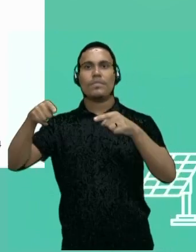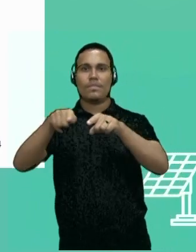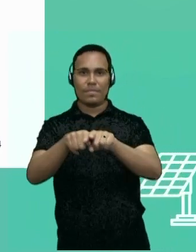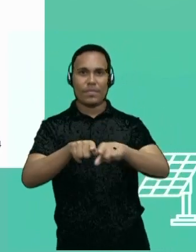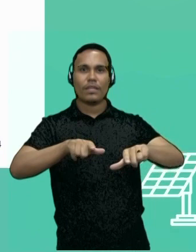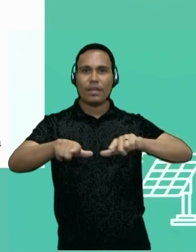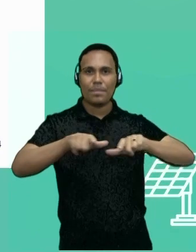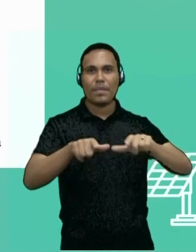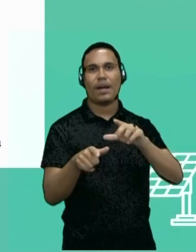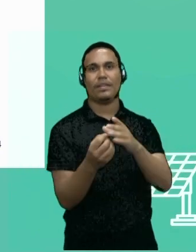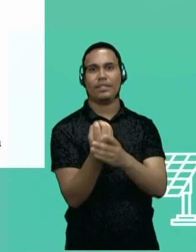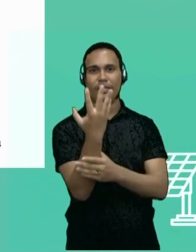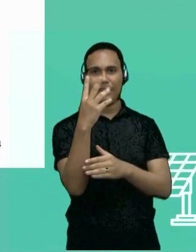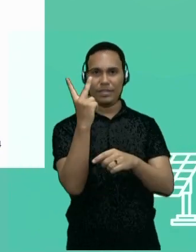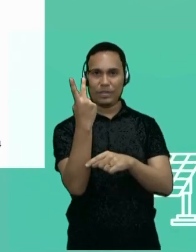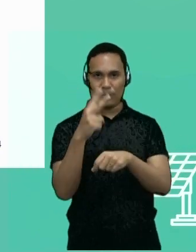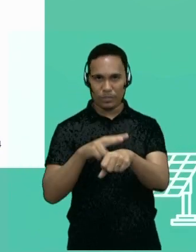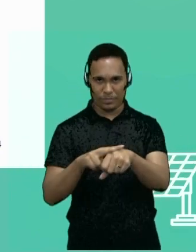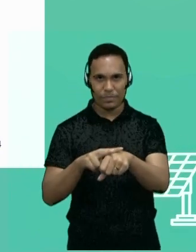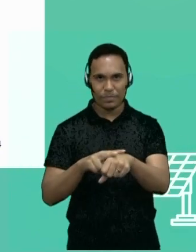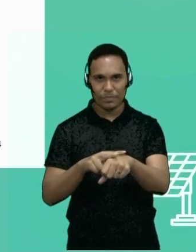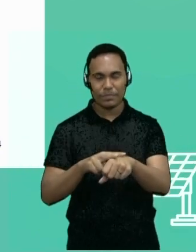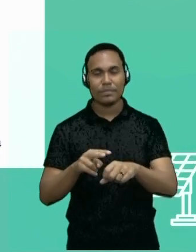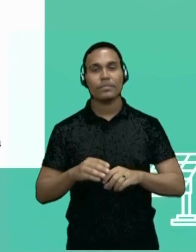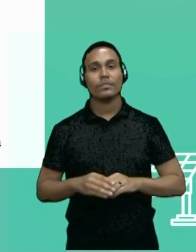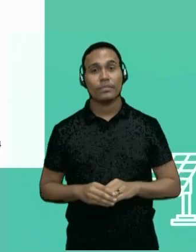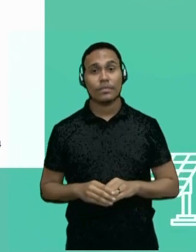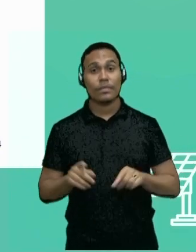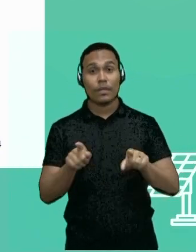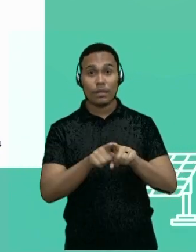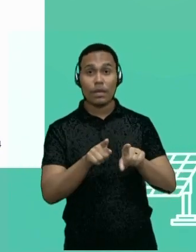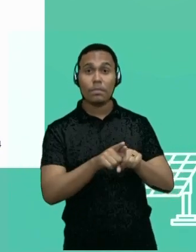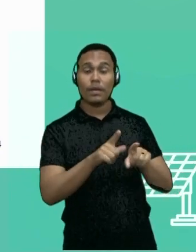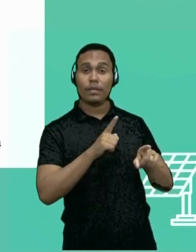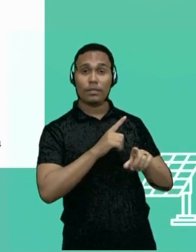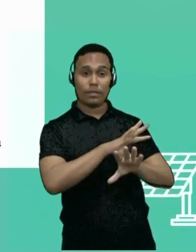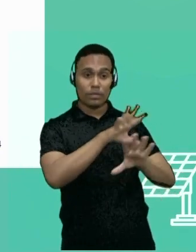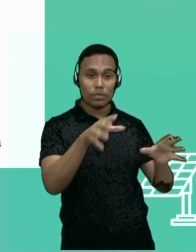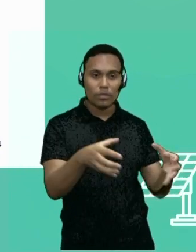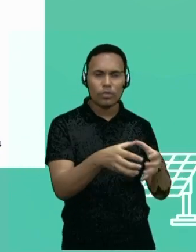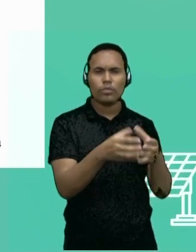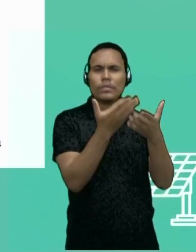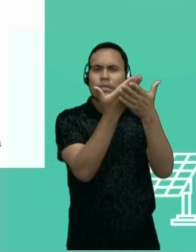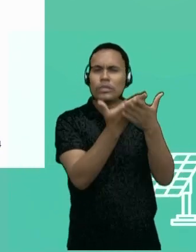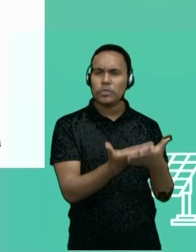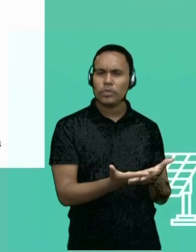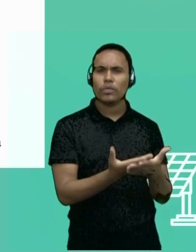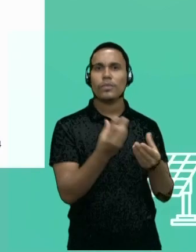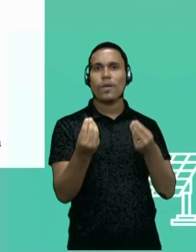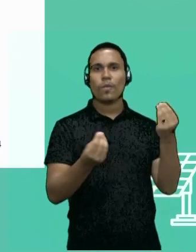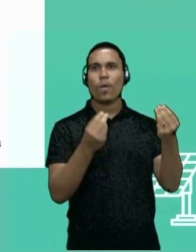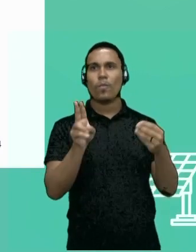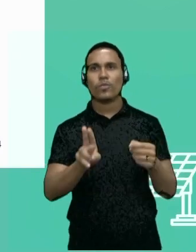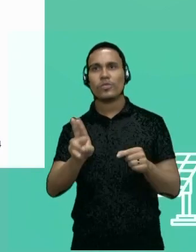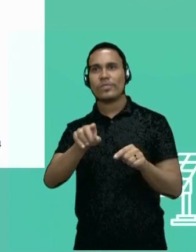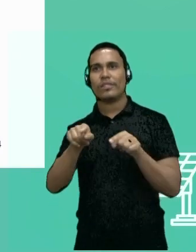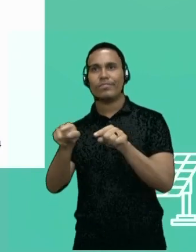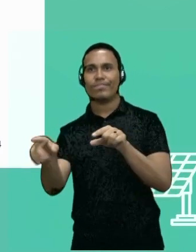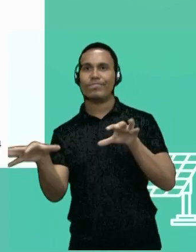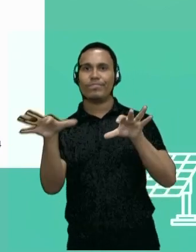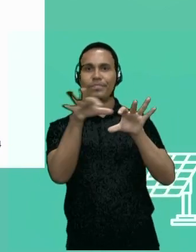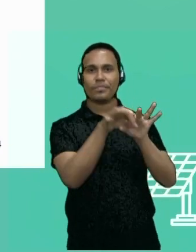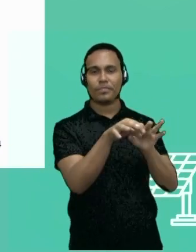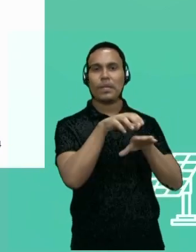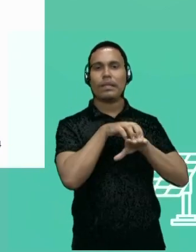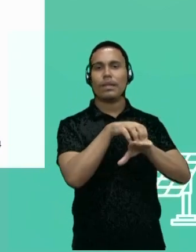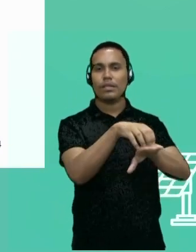we have road and rail transport solutions being manufactured across the UK, including River Simple manufacturing hydrogen passenger cars.